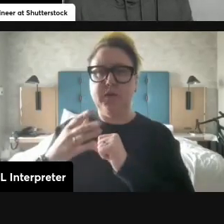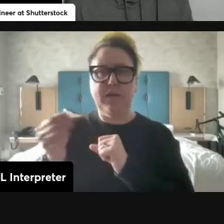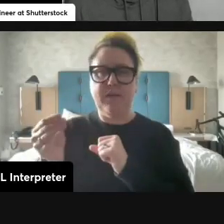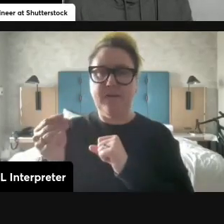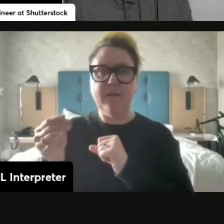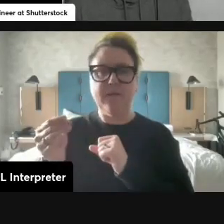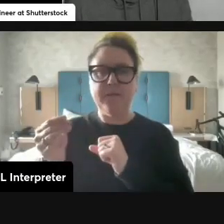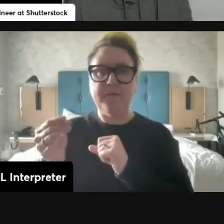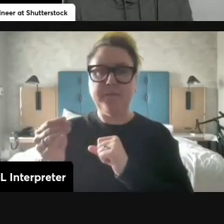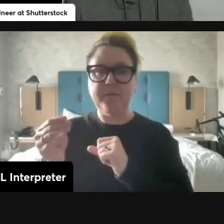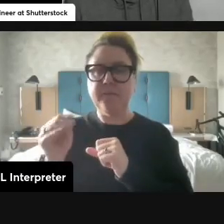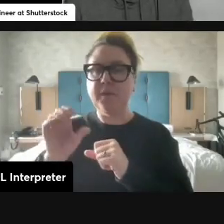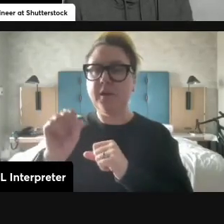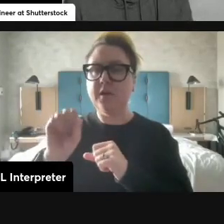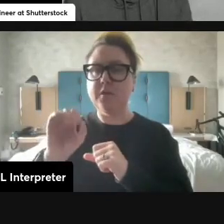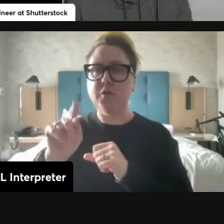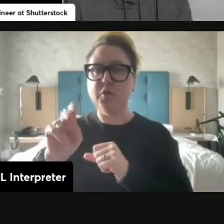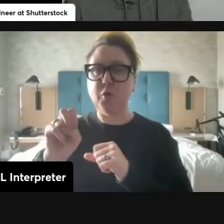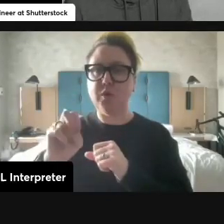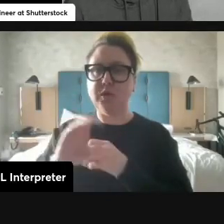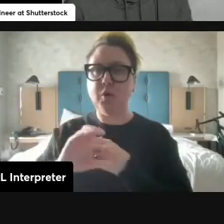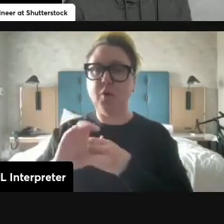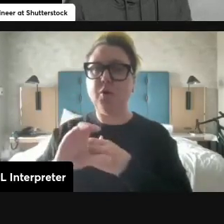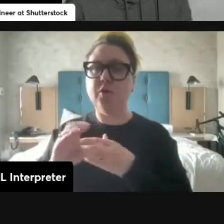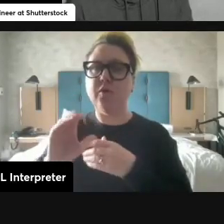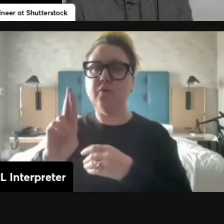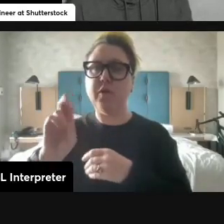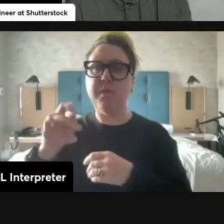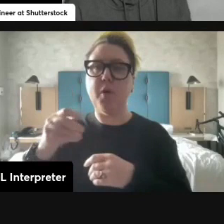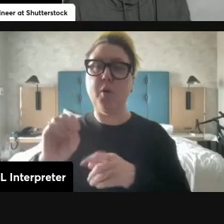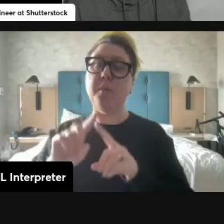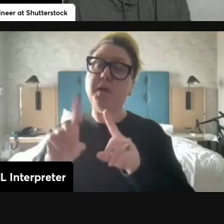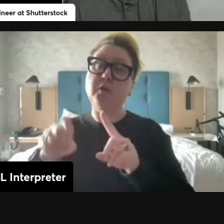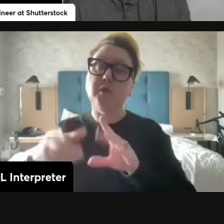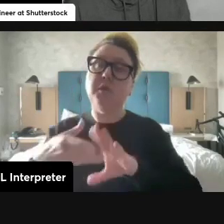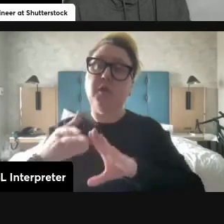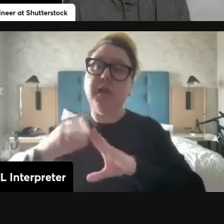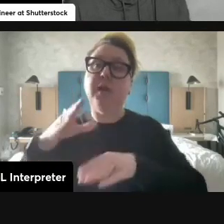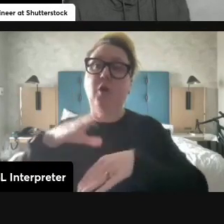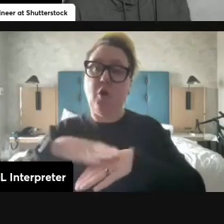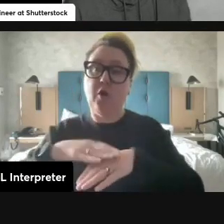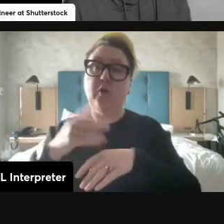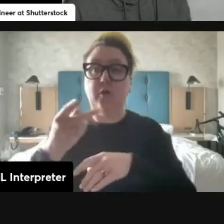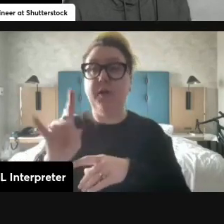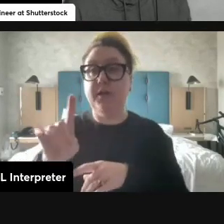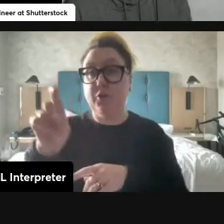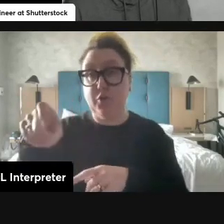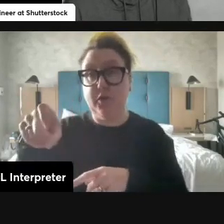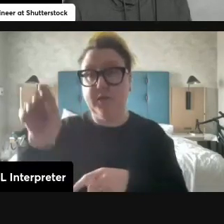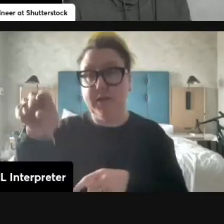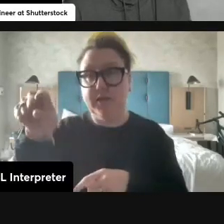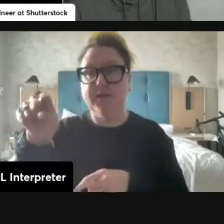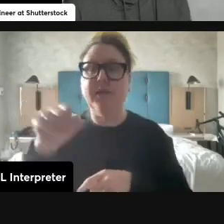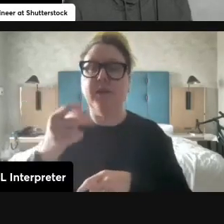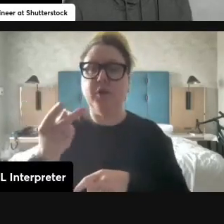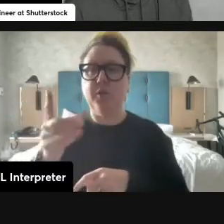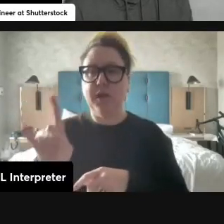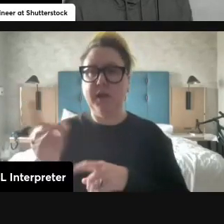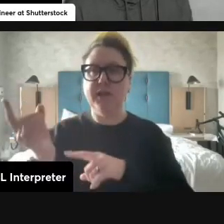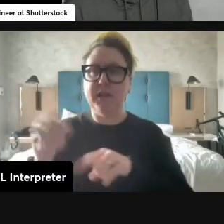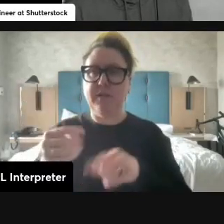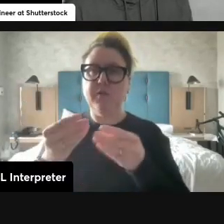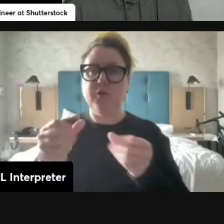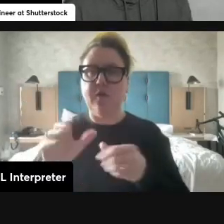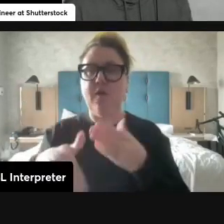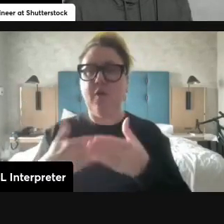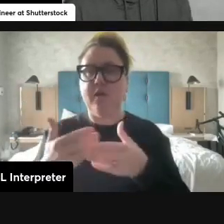your source code repository. I mean, but you should be running it on Kubernetes, right? I mean, Kubernetes came to solve all the problems